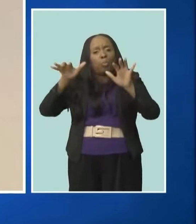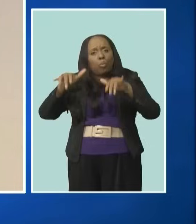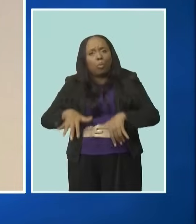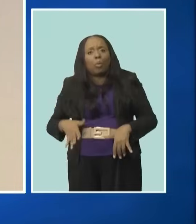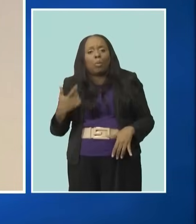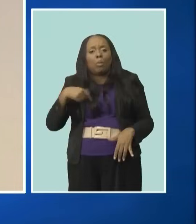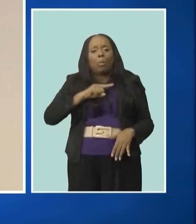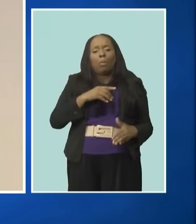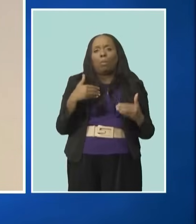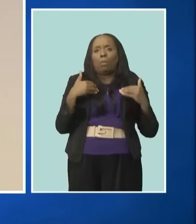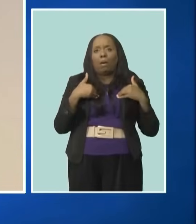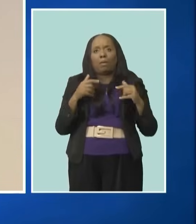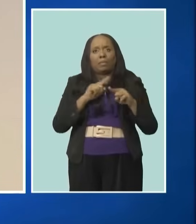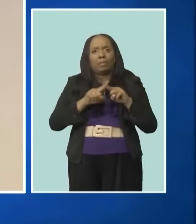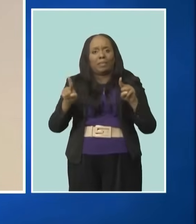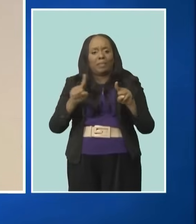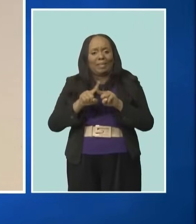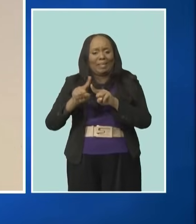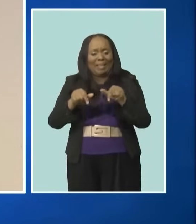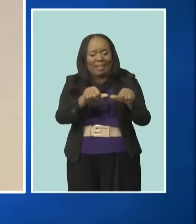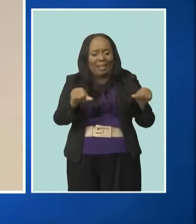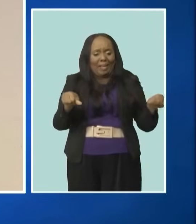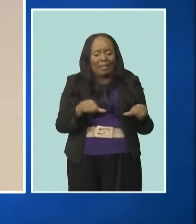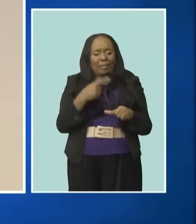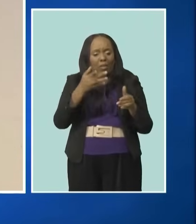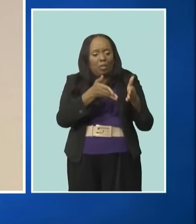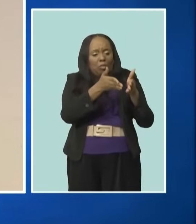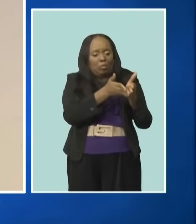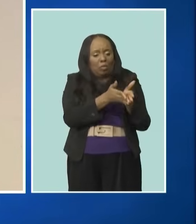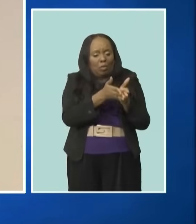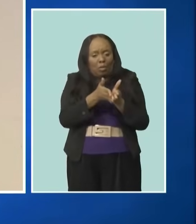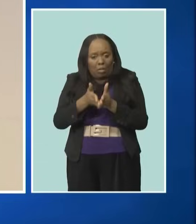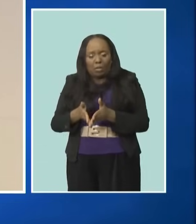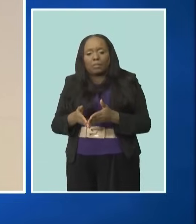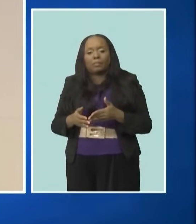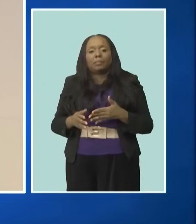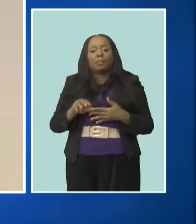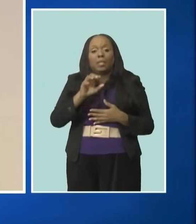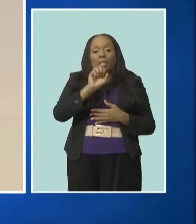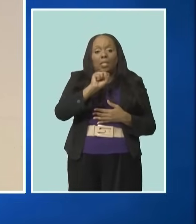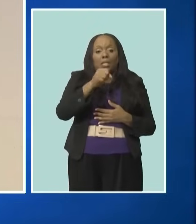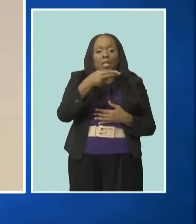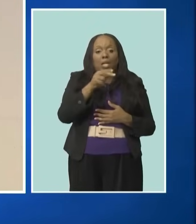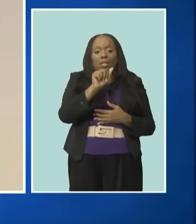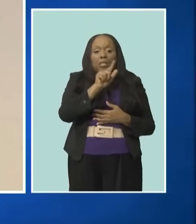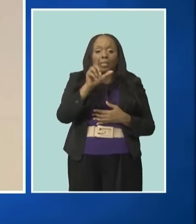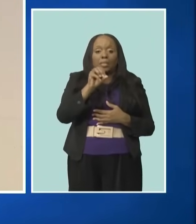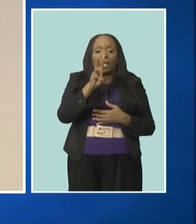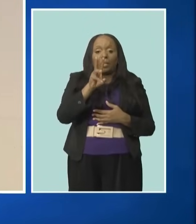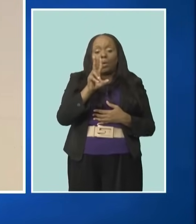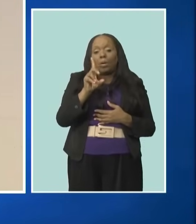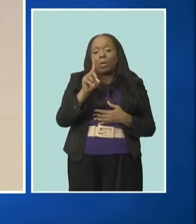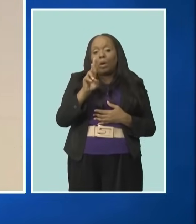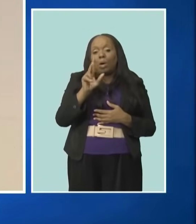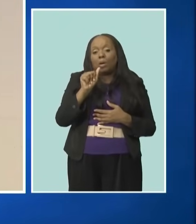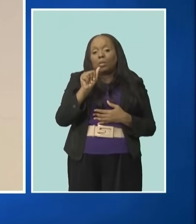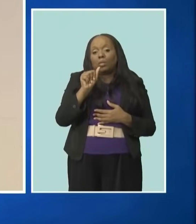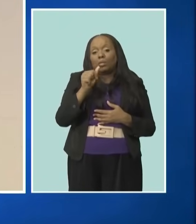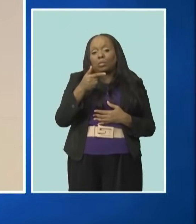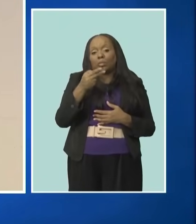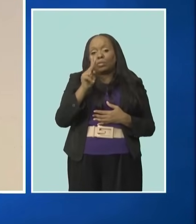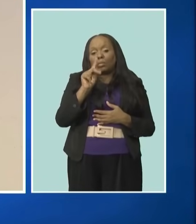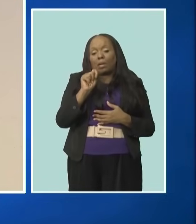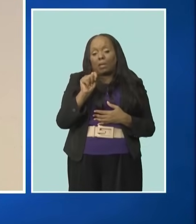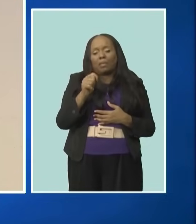designated, so the shallow draft where we can accommodate about 70 boats, the careenage, which is dependent